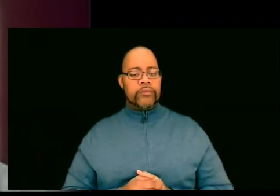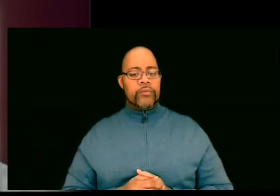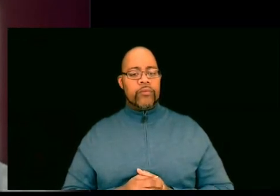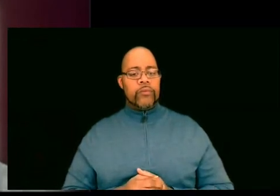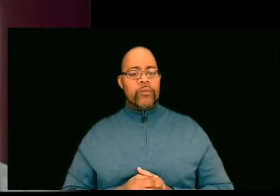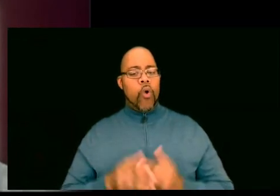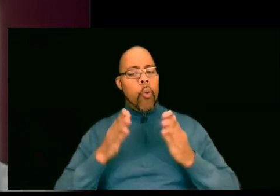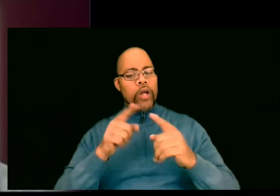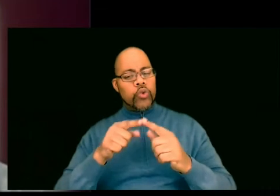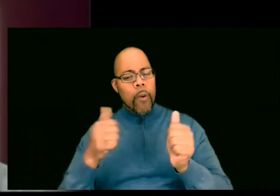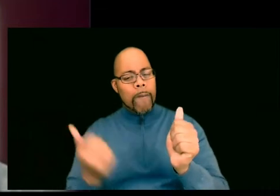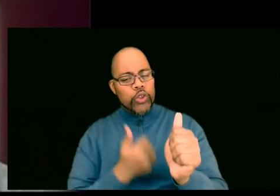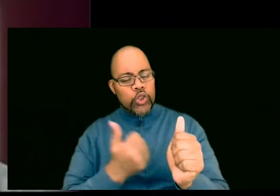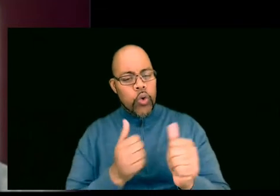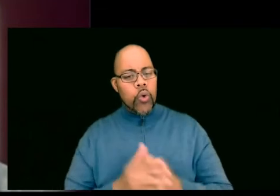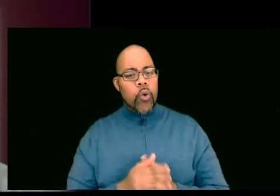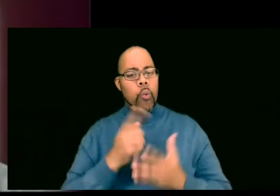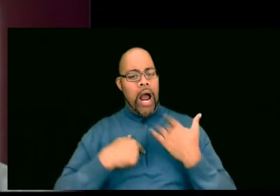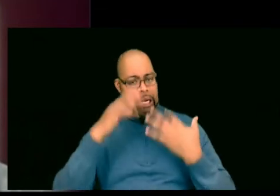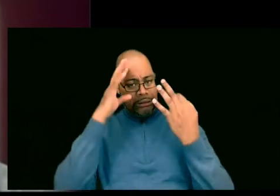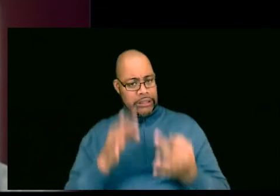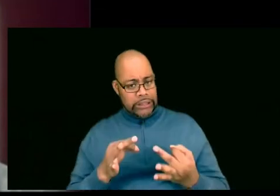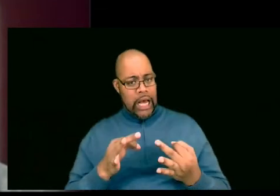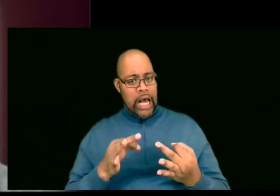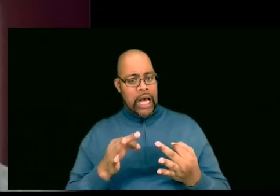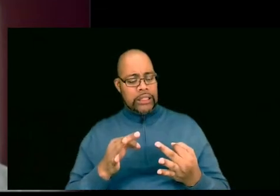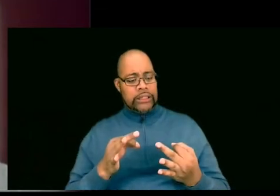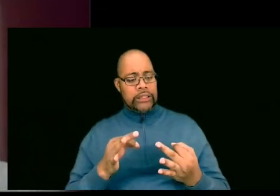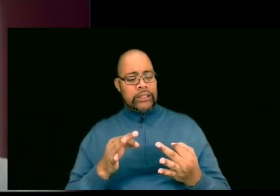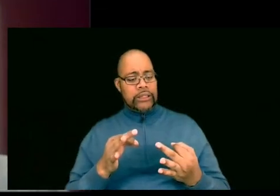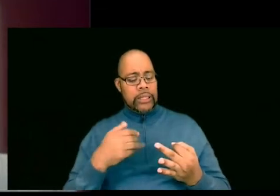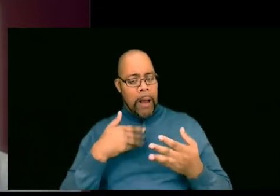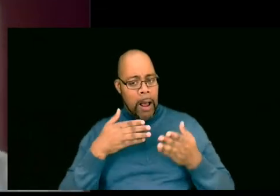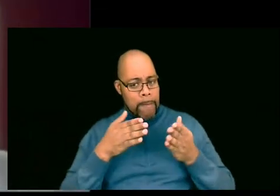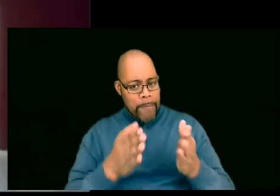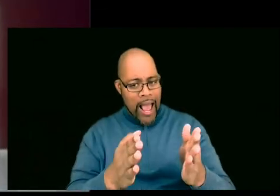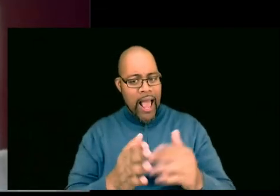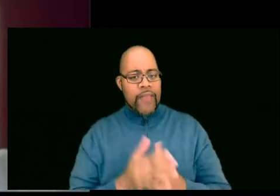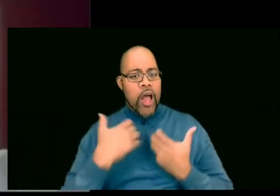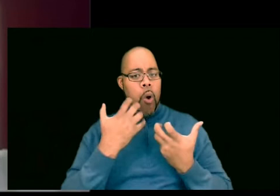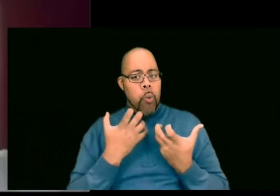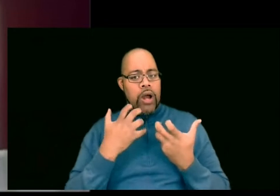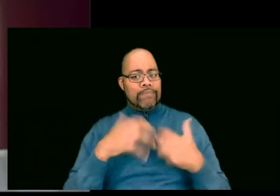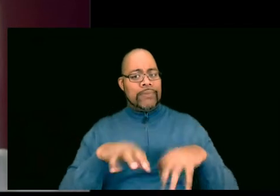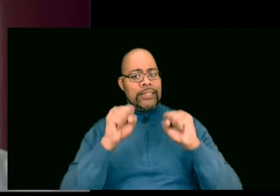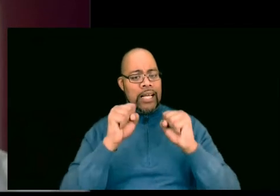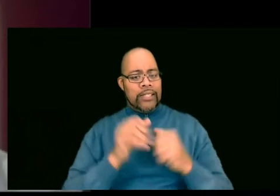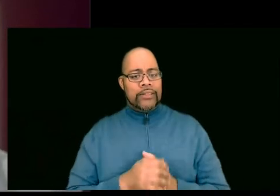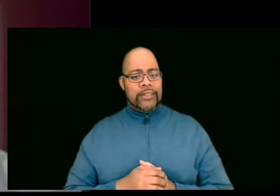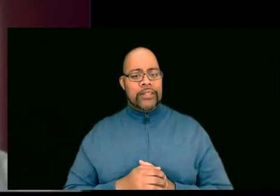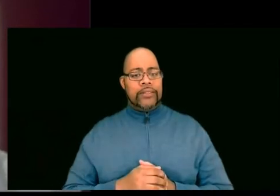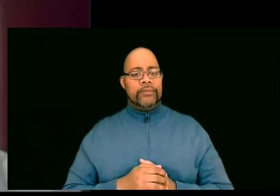a way to pursue what I chose, the direction or the pathway that I wanted to